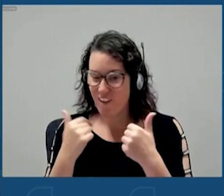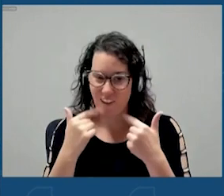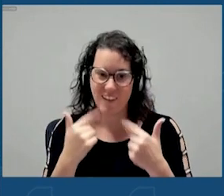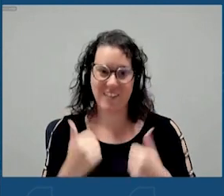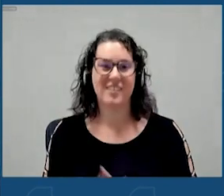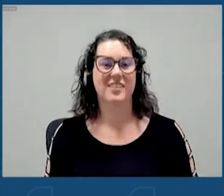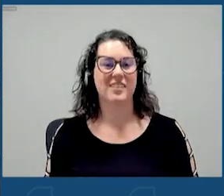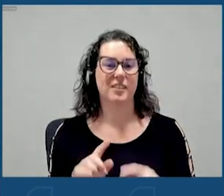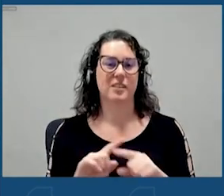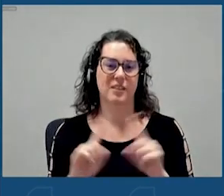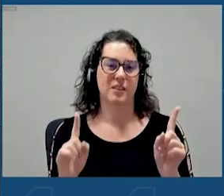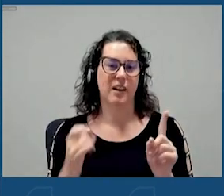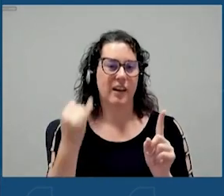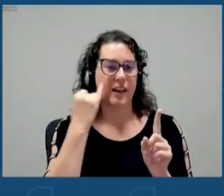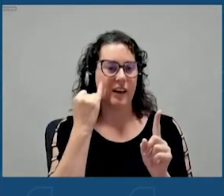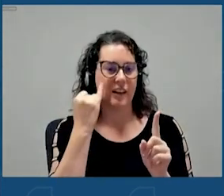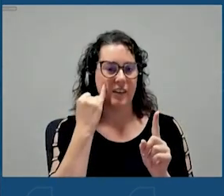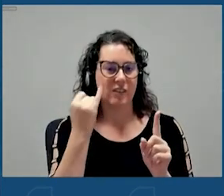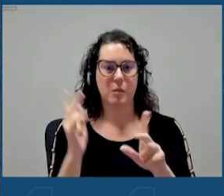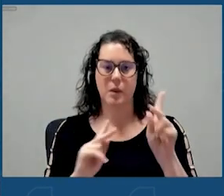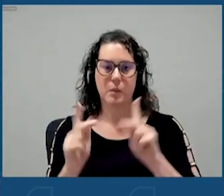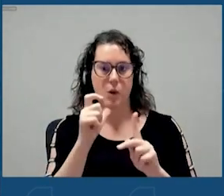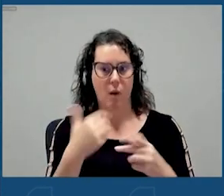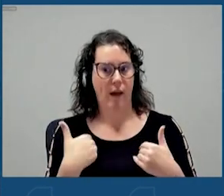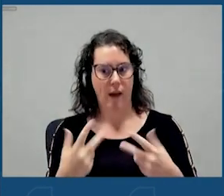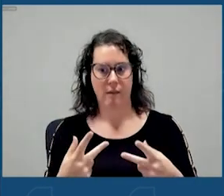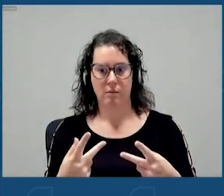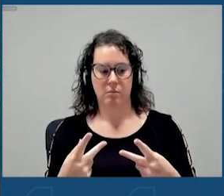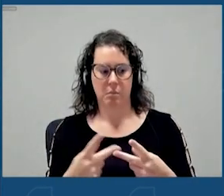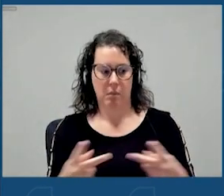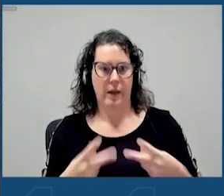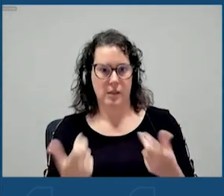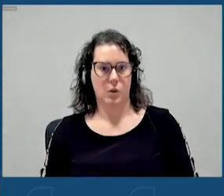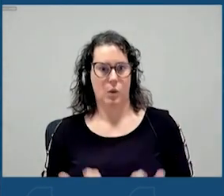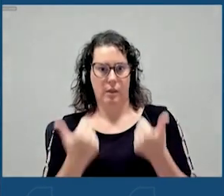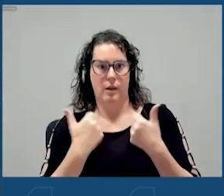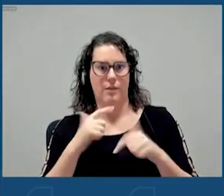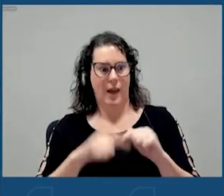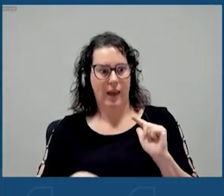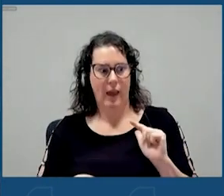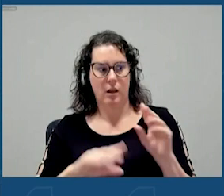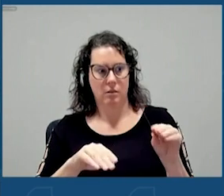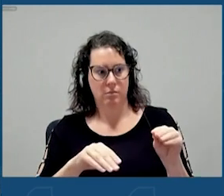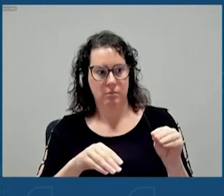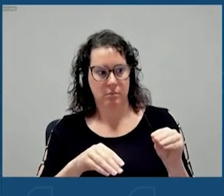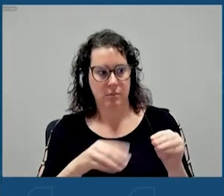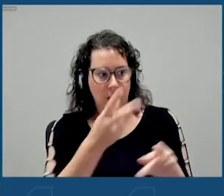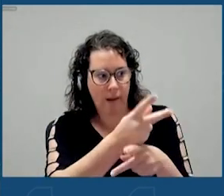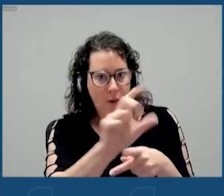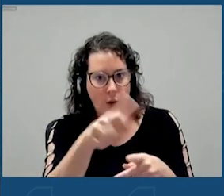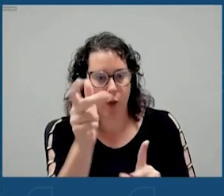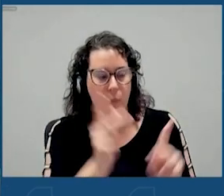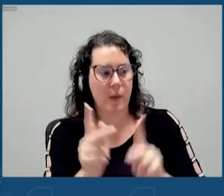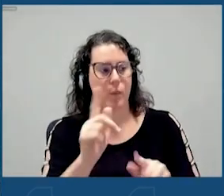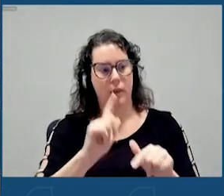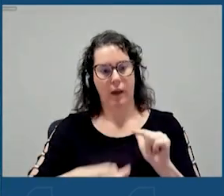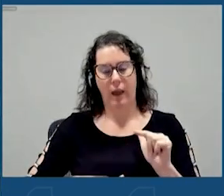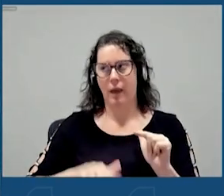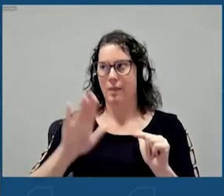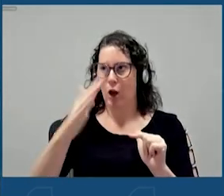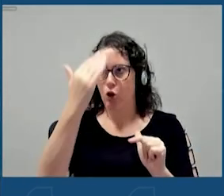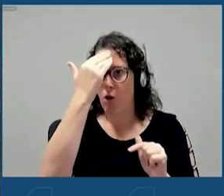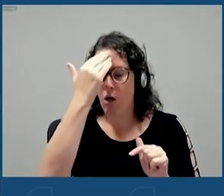But if people don't have a place to live, they can't give back, they can't take care of others, and they can't pass down all